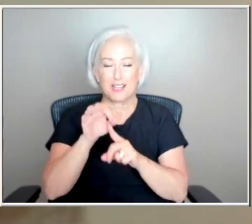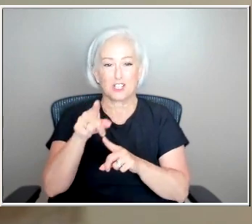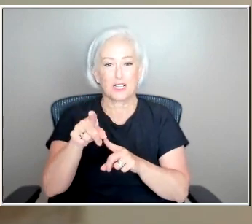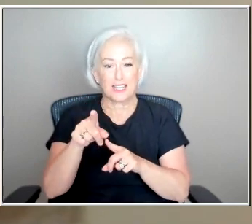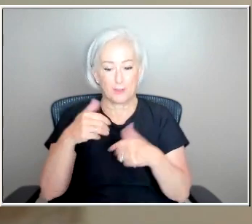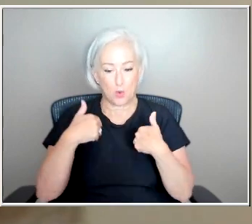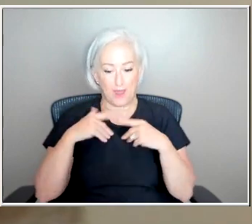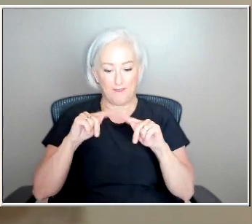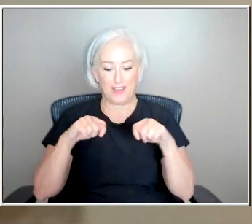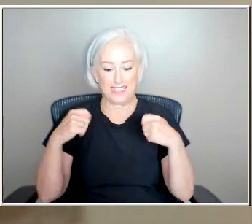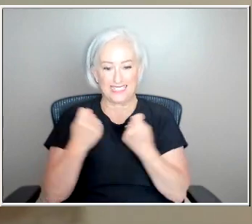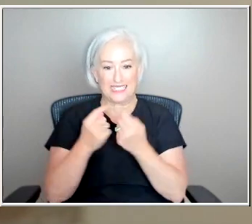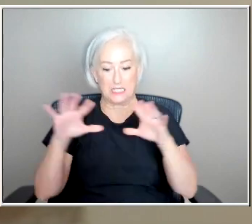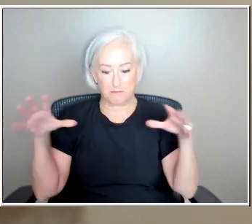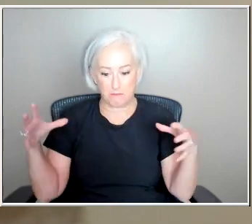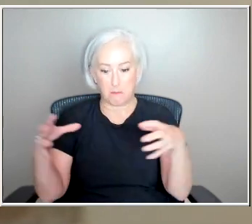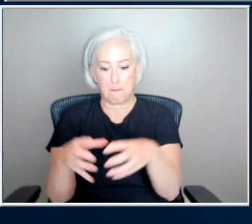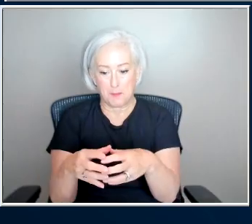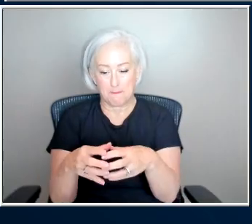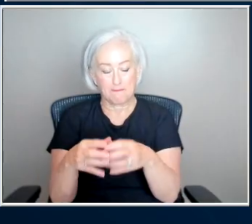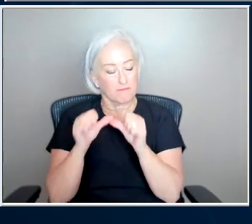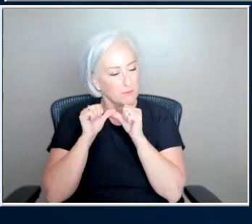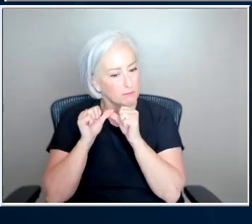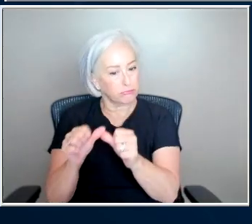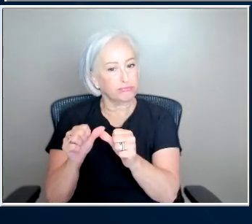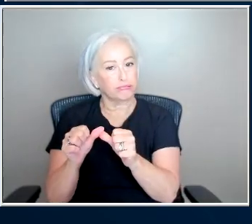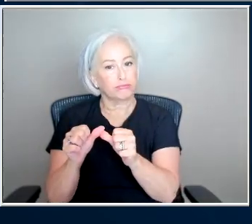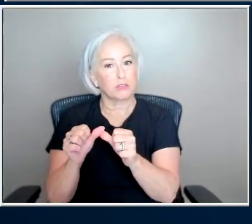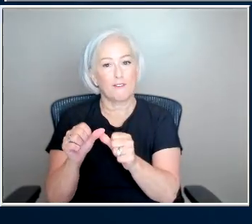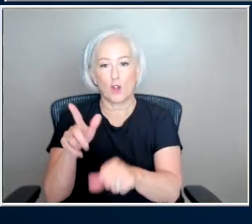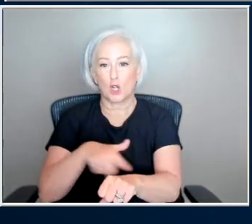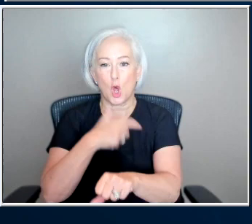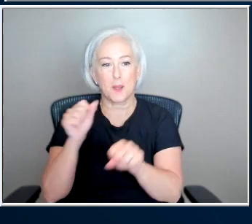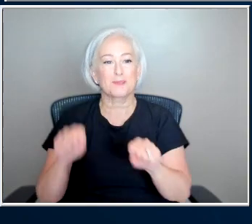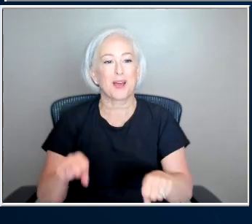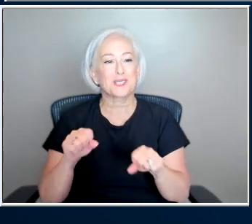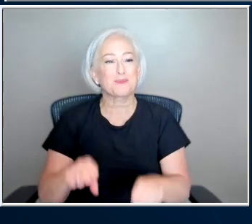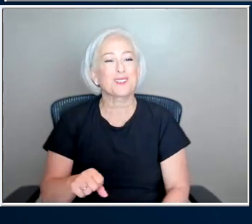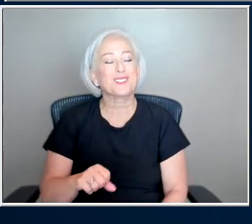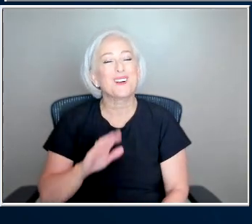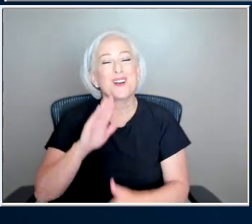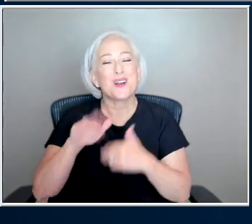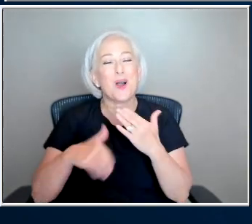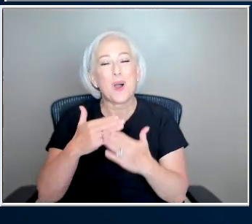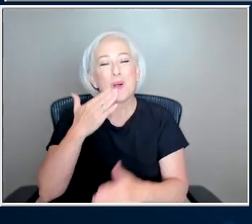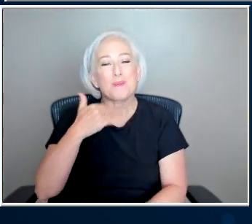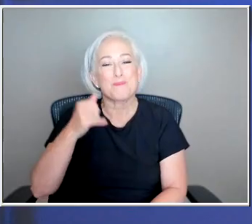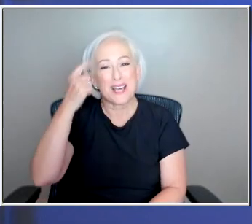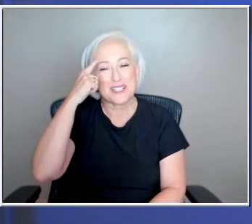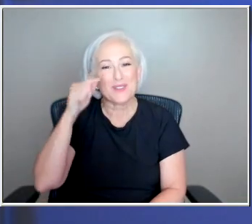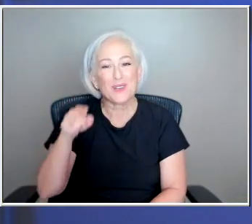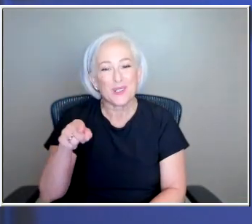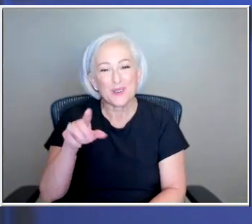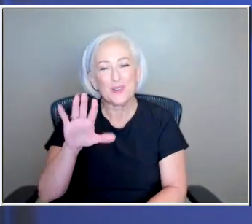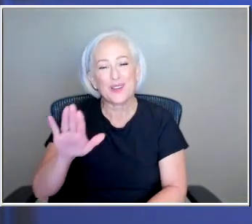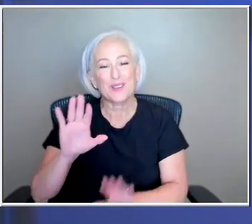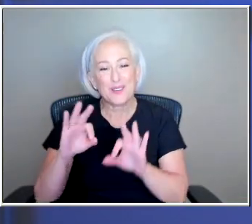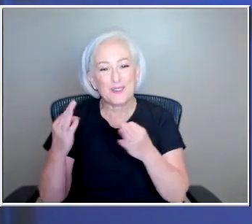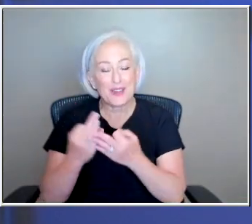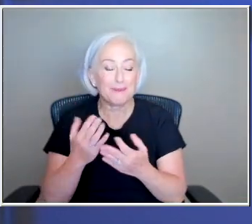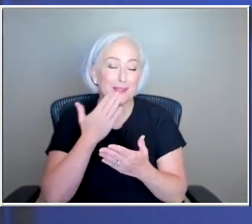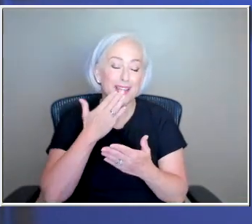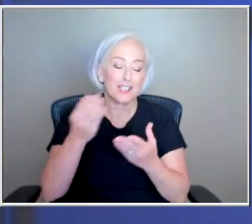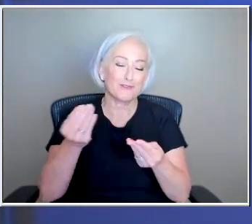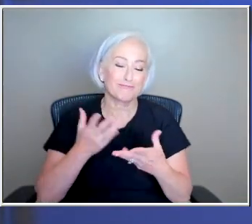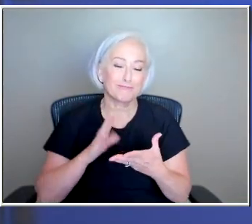an unbelievable resource for us. All the best to you, Izzy, and your family. Thank you for sharing your story. Thanks to all of our guests today and to our viewers for